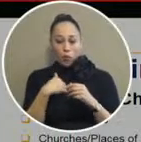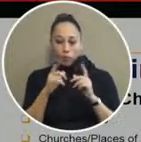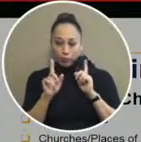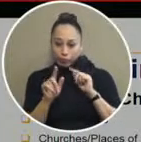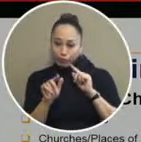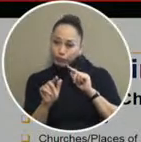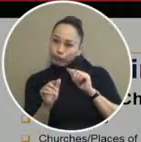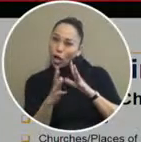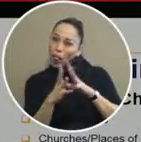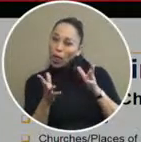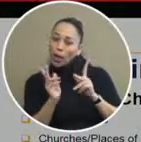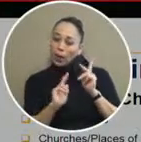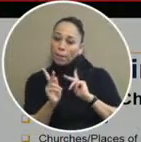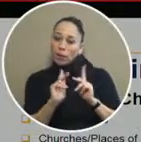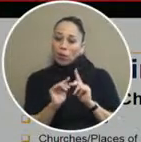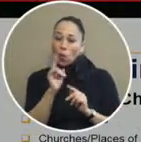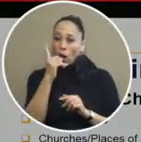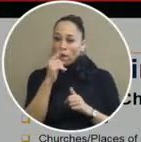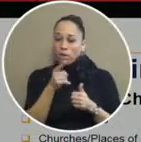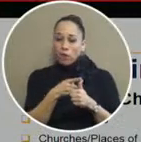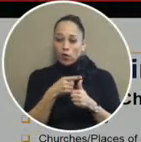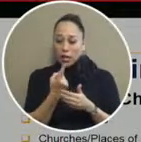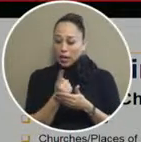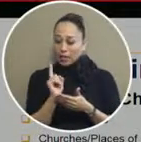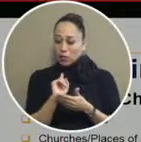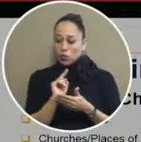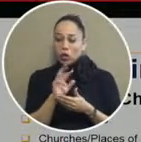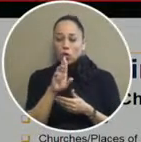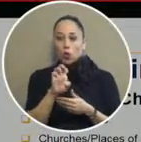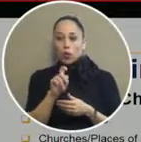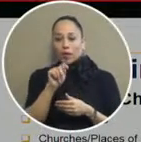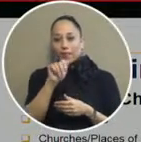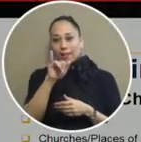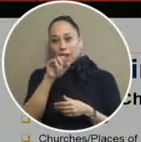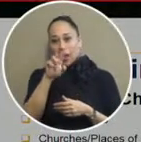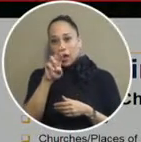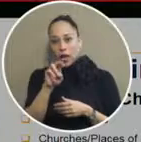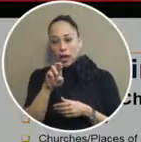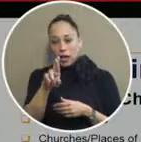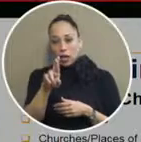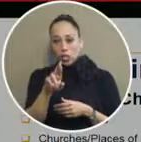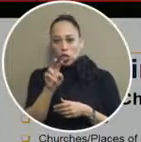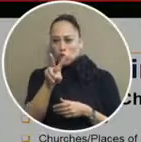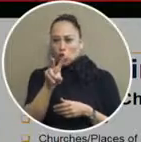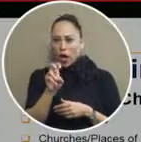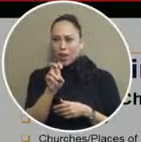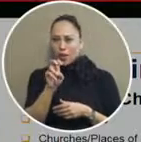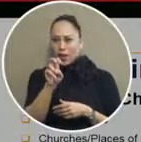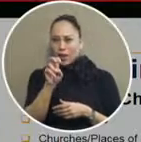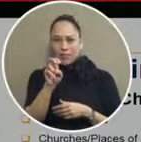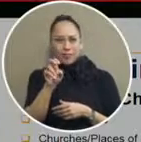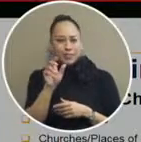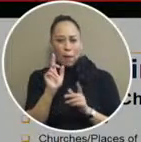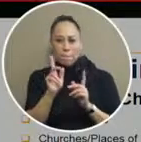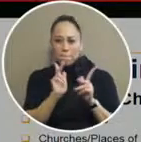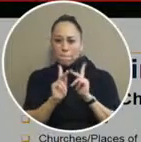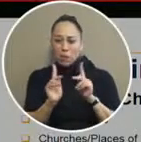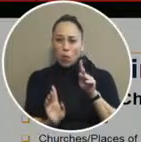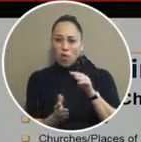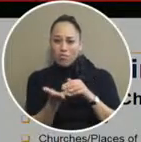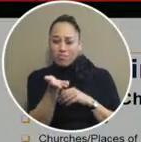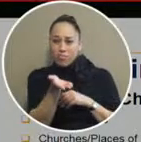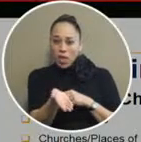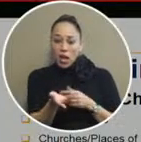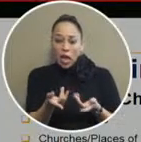attended. We just had our first one last week with retailers. It's my understanding there were about 200 attendees. There's one that will